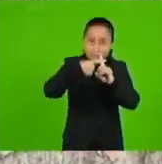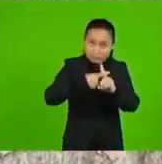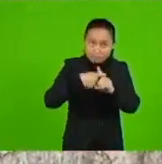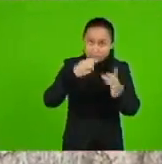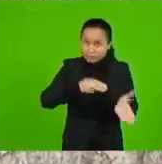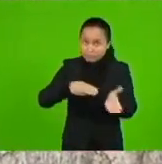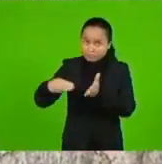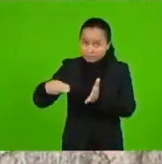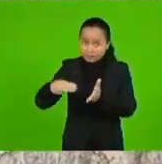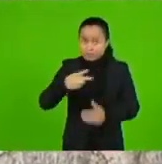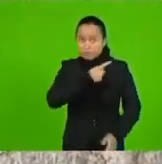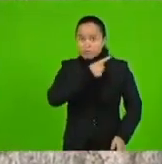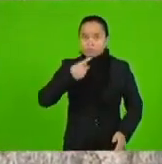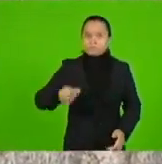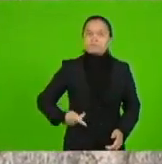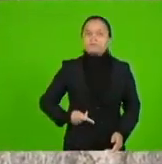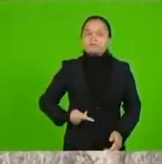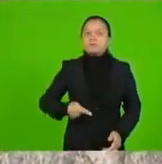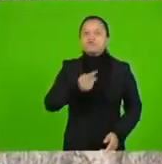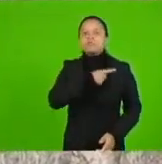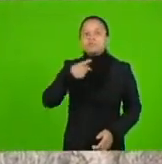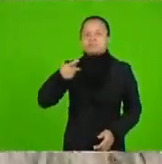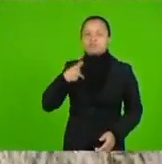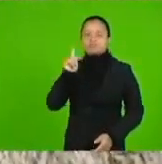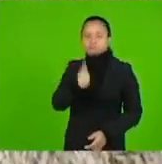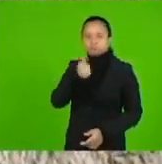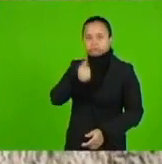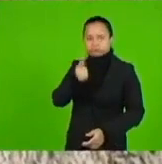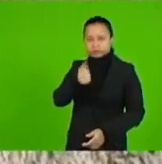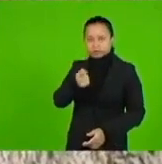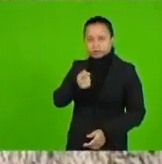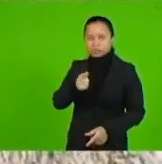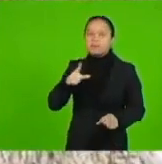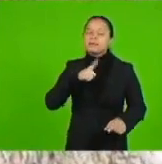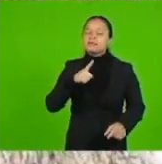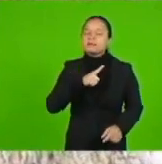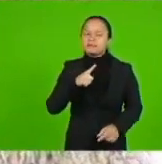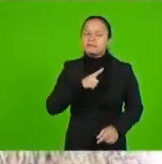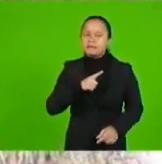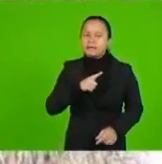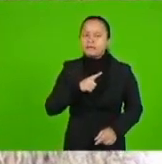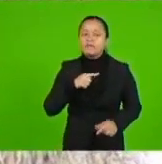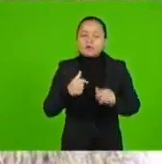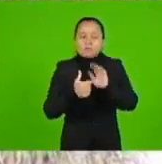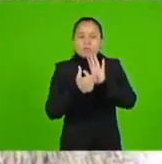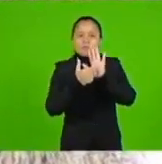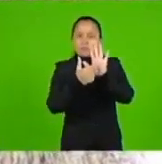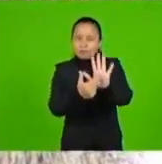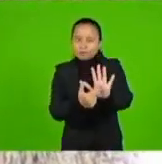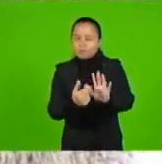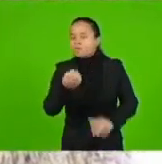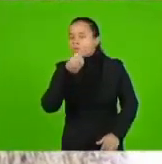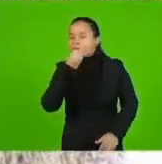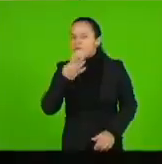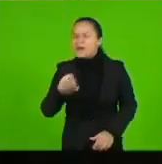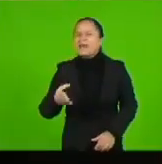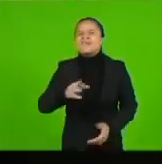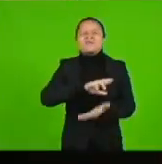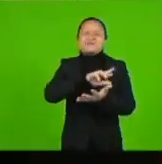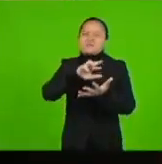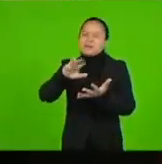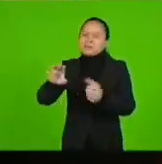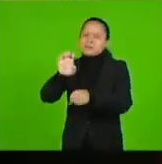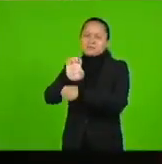president, Gedouti, and many of their pastors, receive an homage in many cities and states in